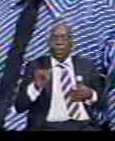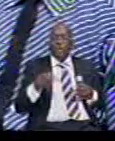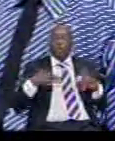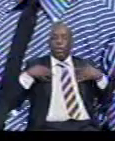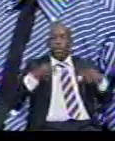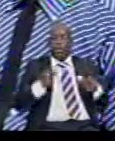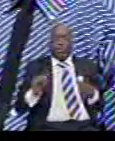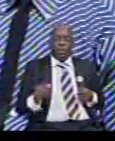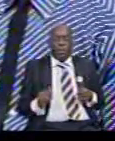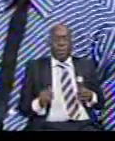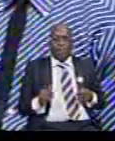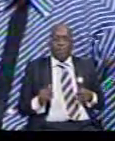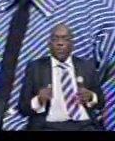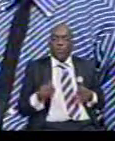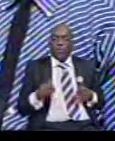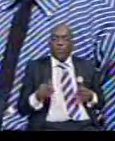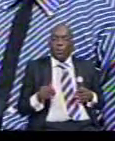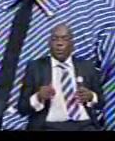Sometimes